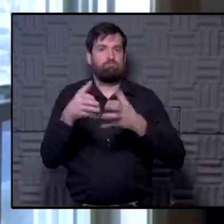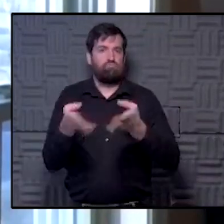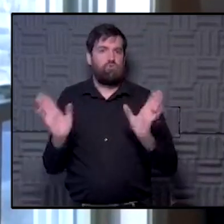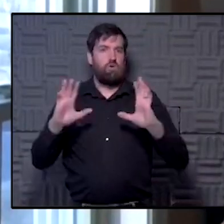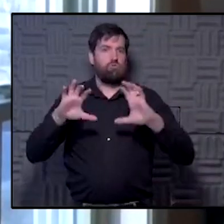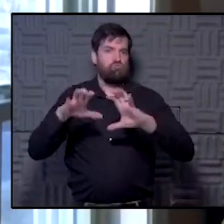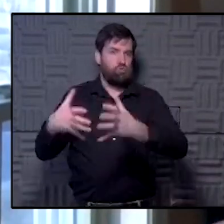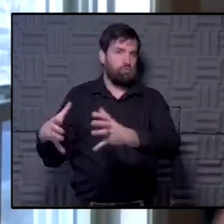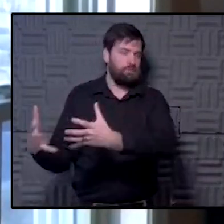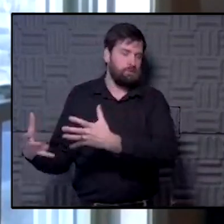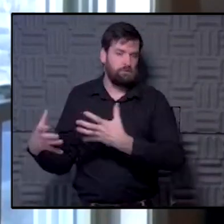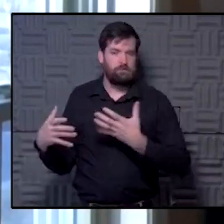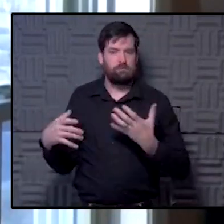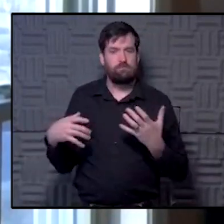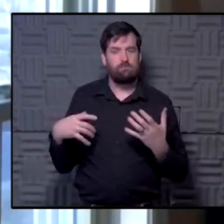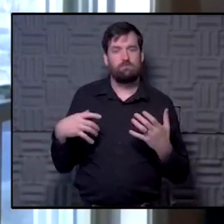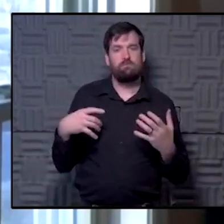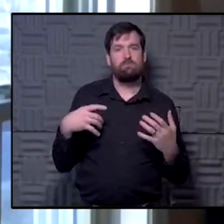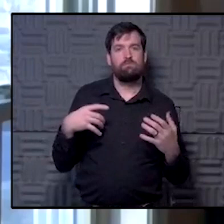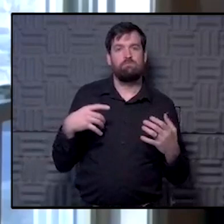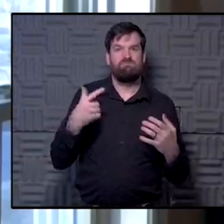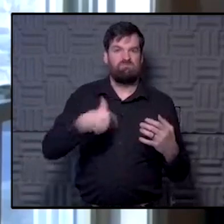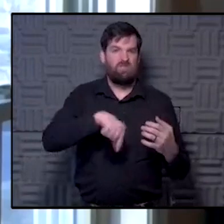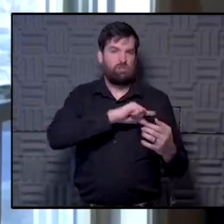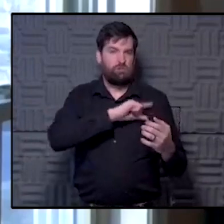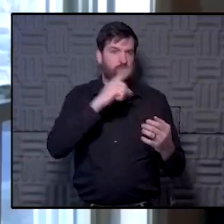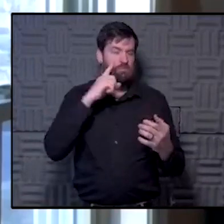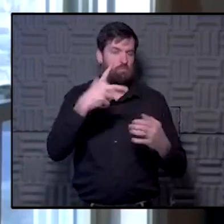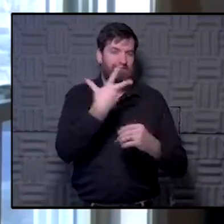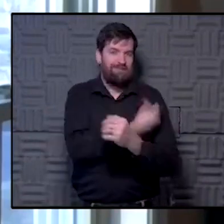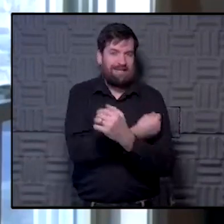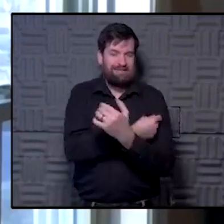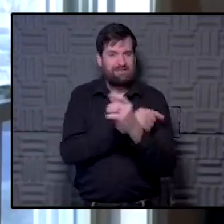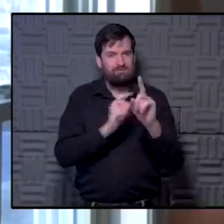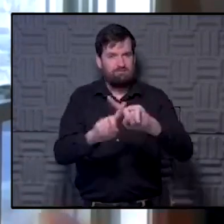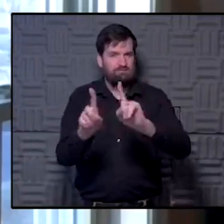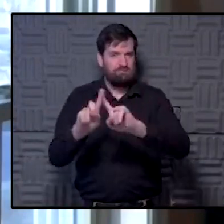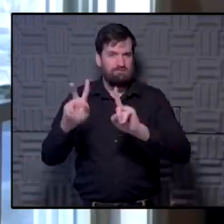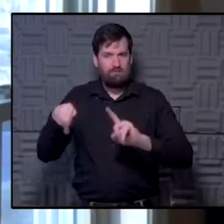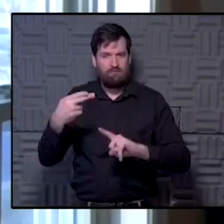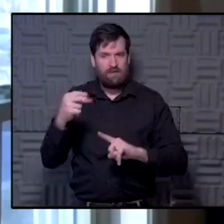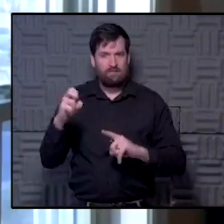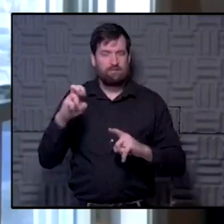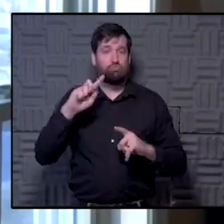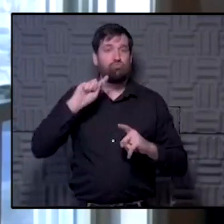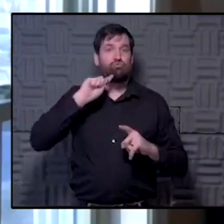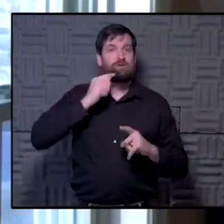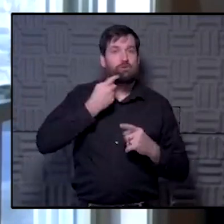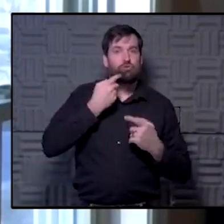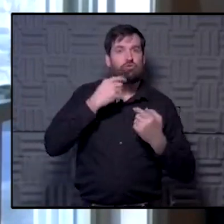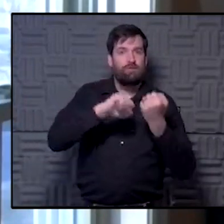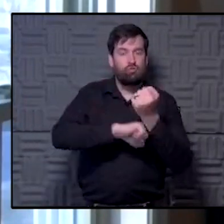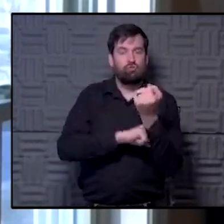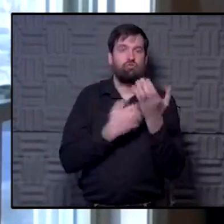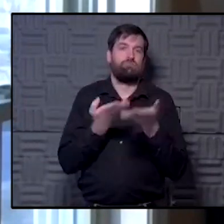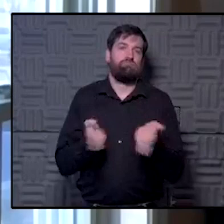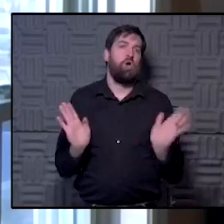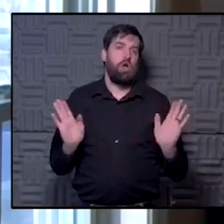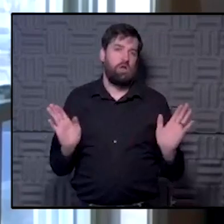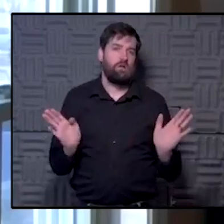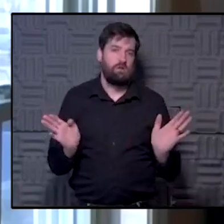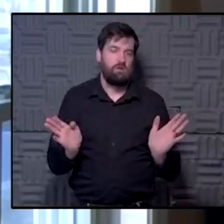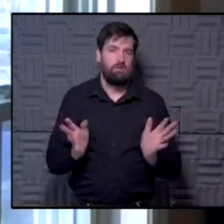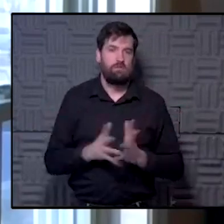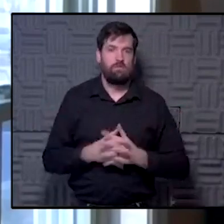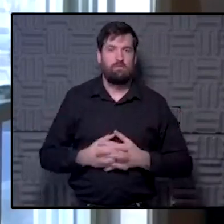of populations eligible for vaccines at different phases. Critical infrastructure workers are broad groups.